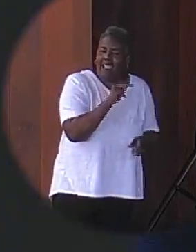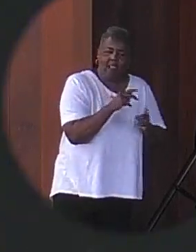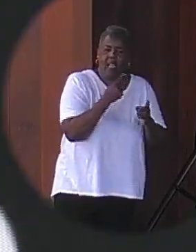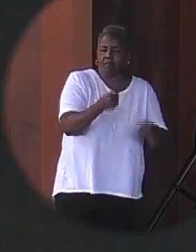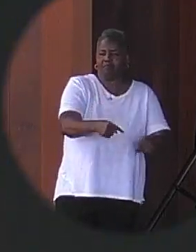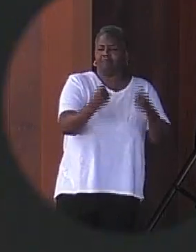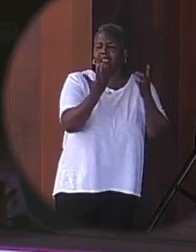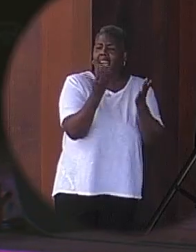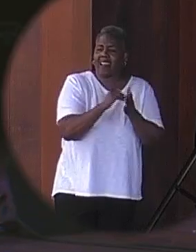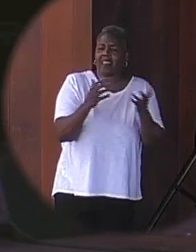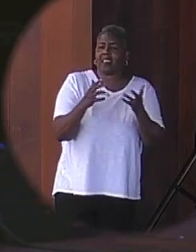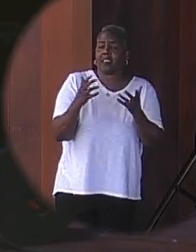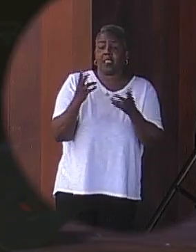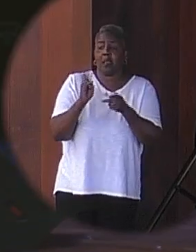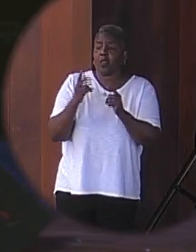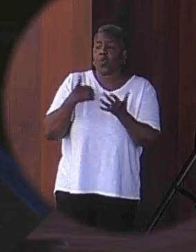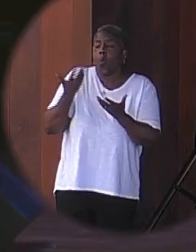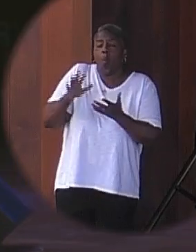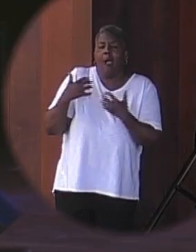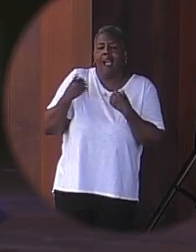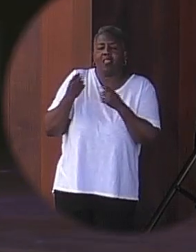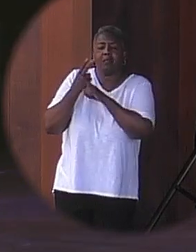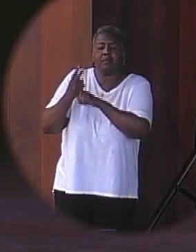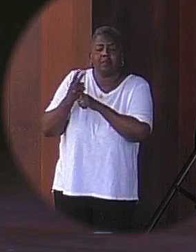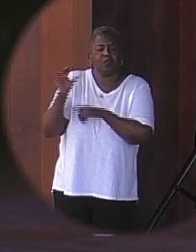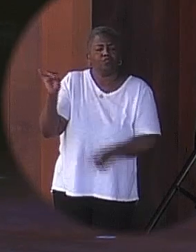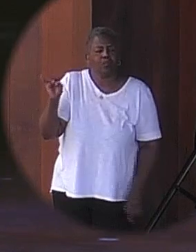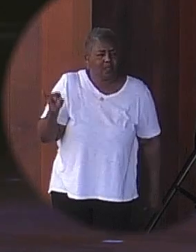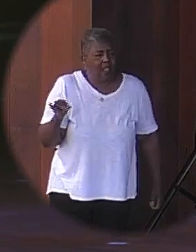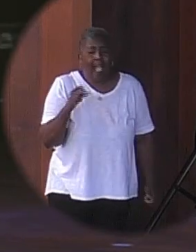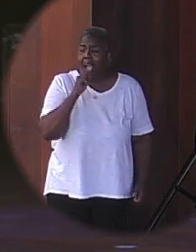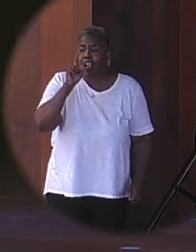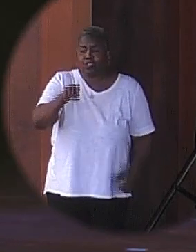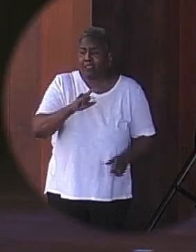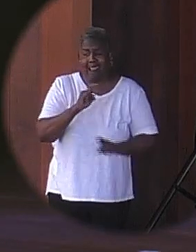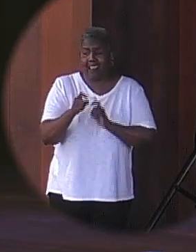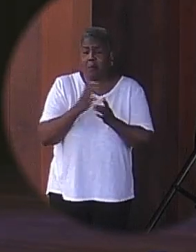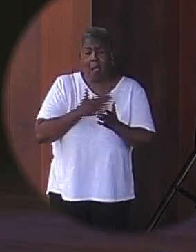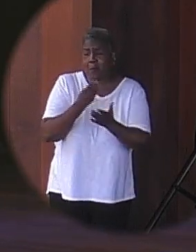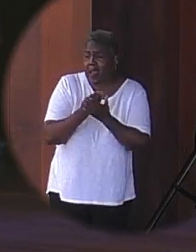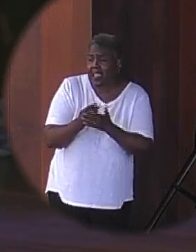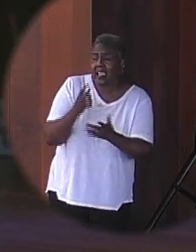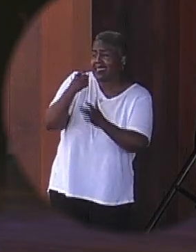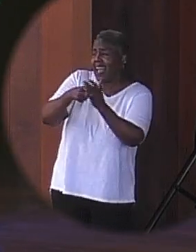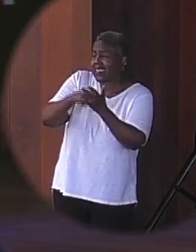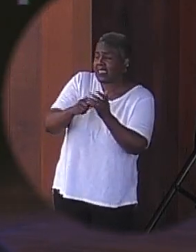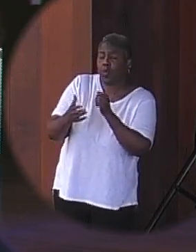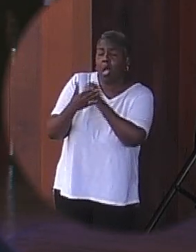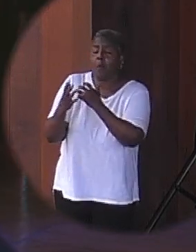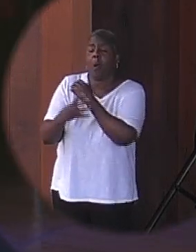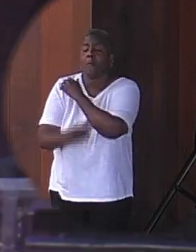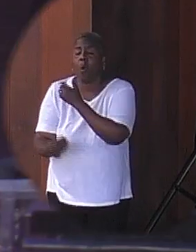argues against universal health care, because I shouldn't have to give any of my hard-earned money in taxes so that